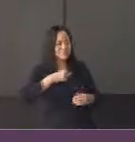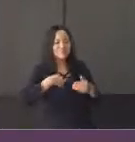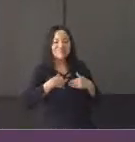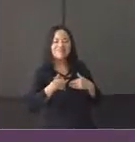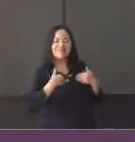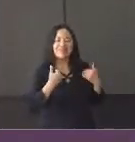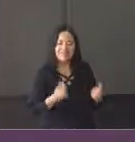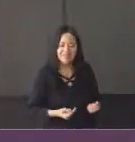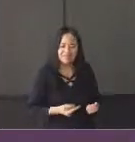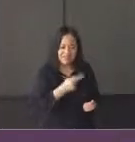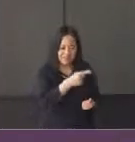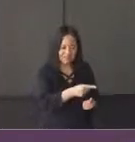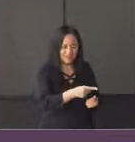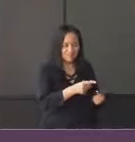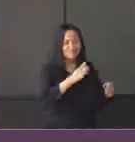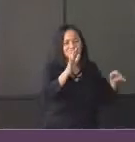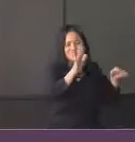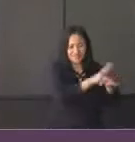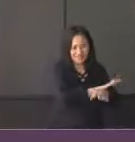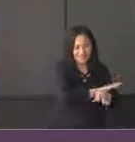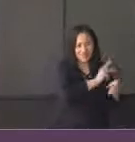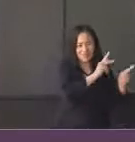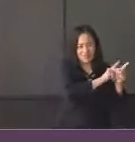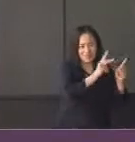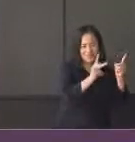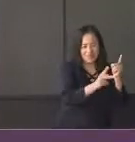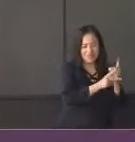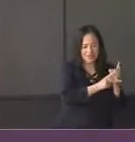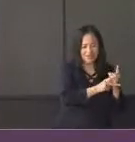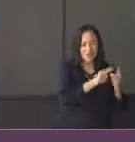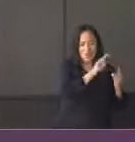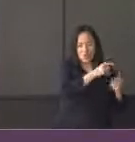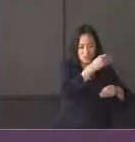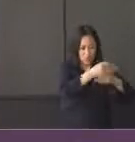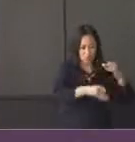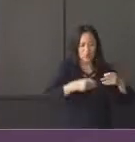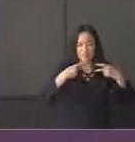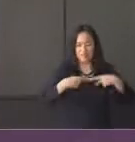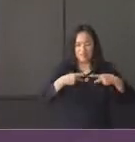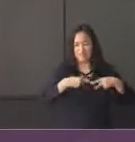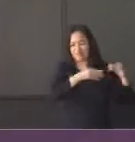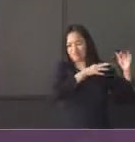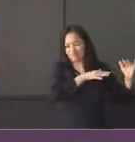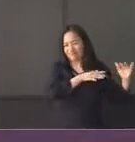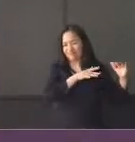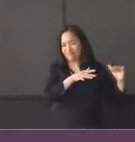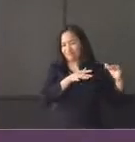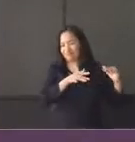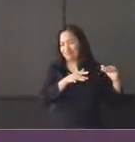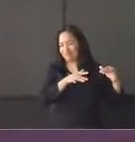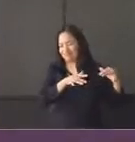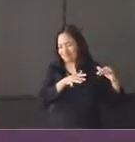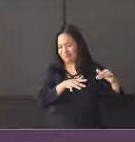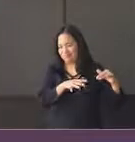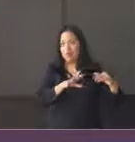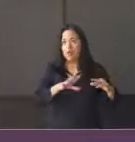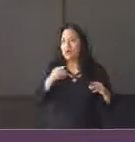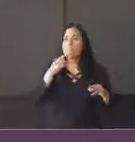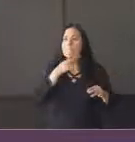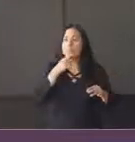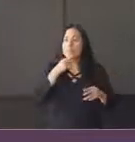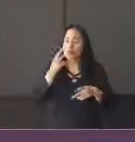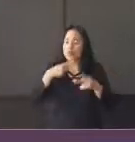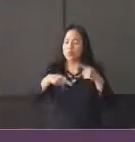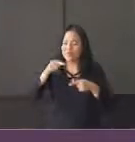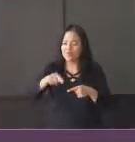that many people in situation of mobility, and especially those who come in these caravans, that one is coming to